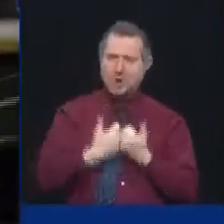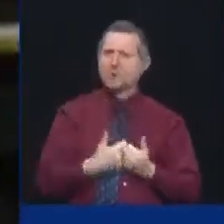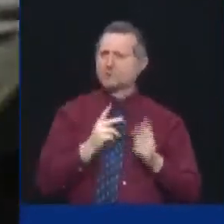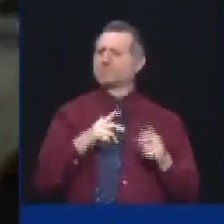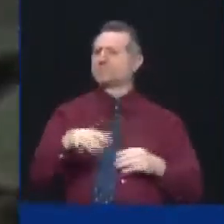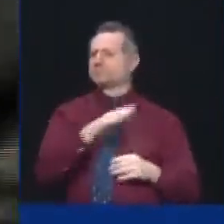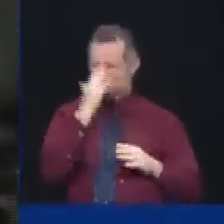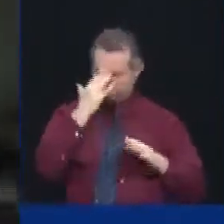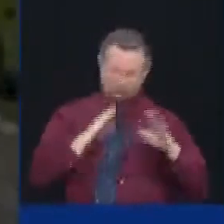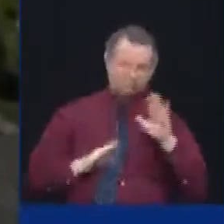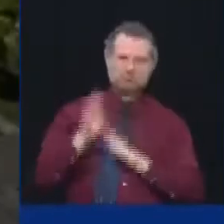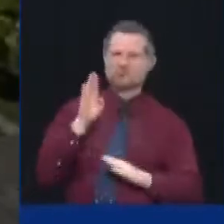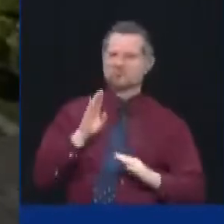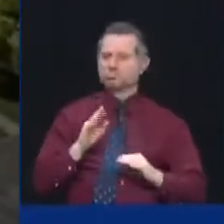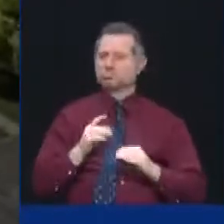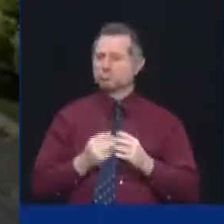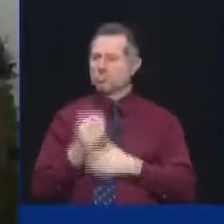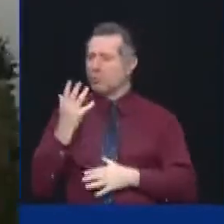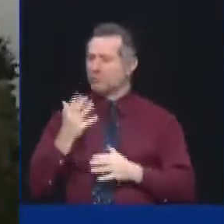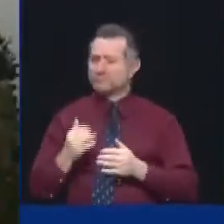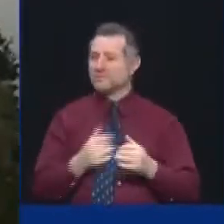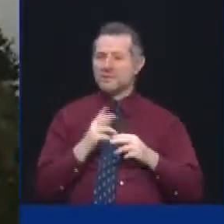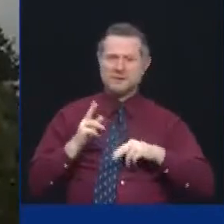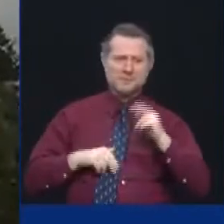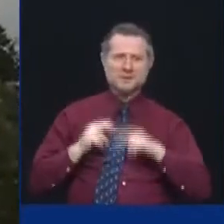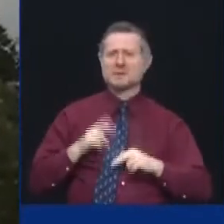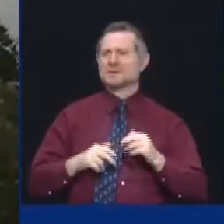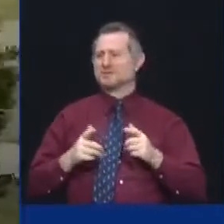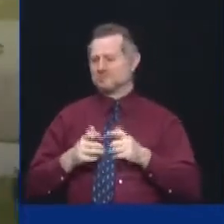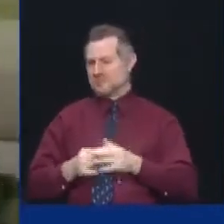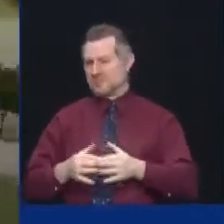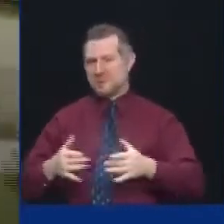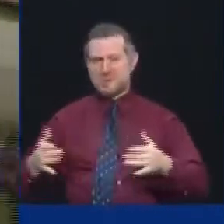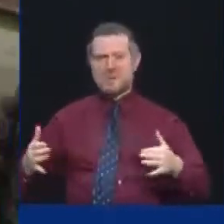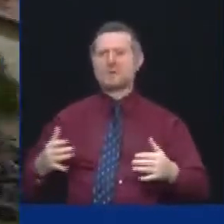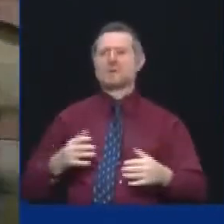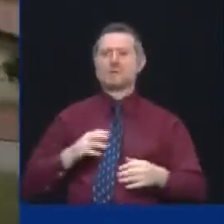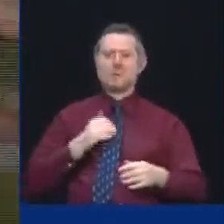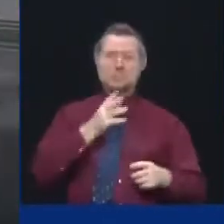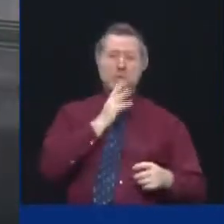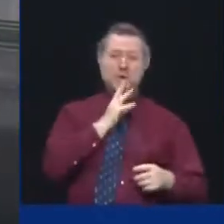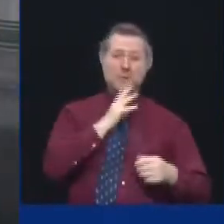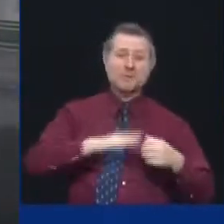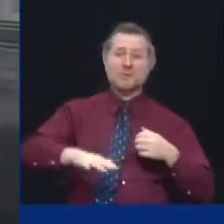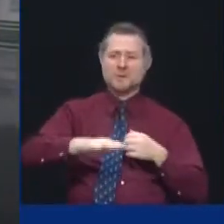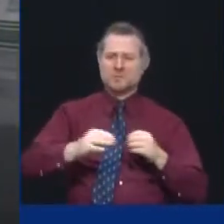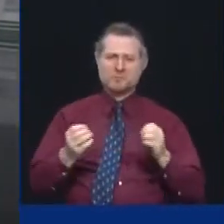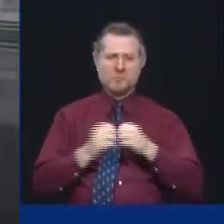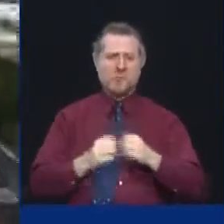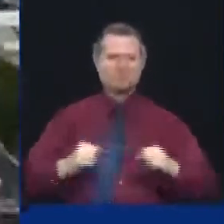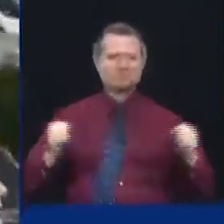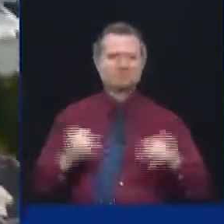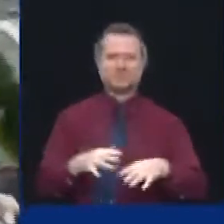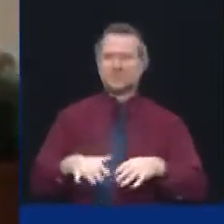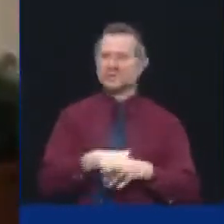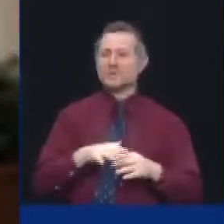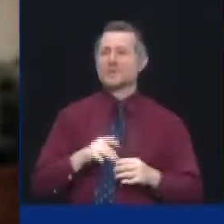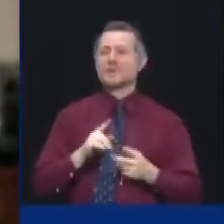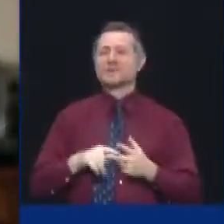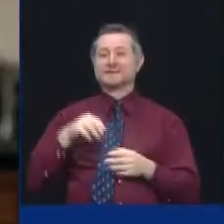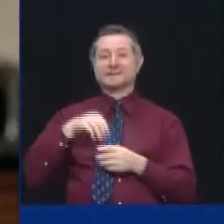Very articulate fellow, Governor Mario Cuomo. God rest his soul. New York Times said, a focus on efforts